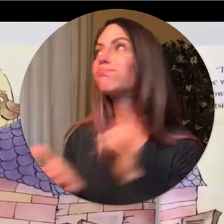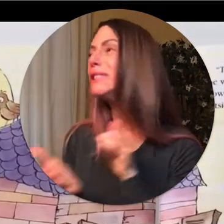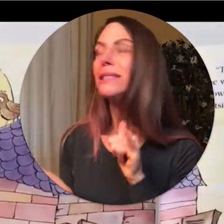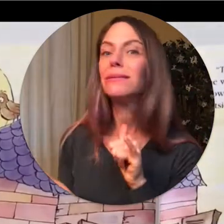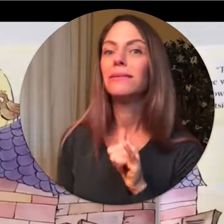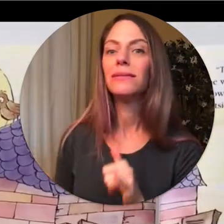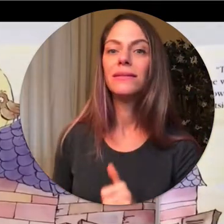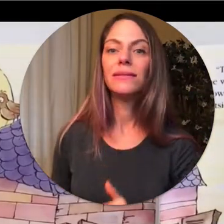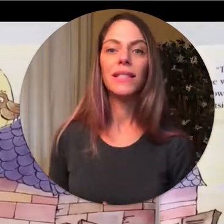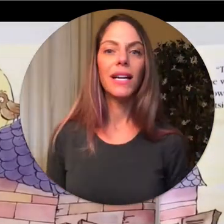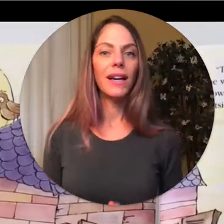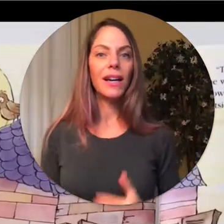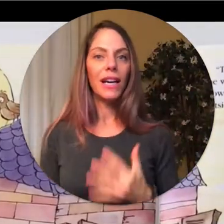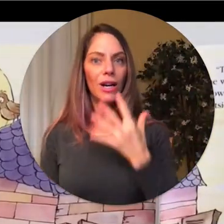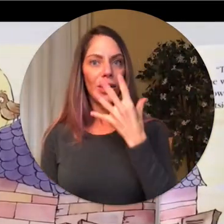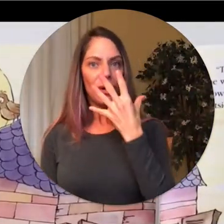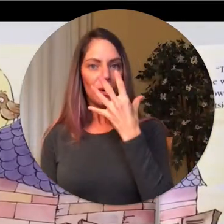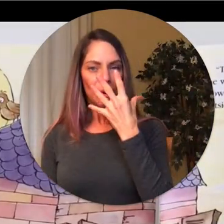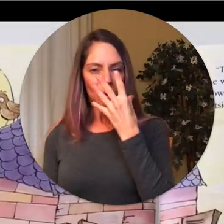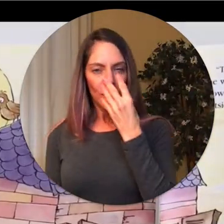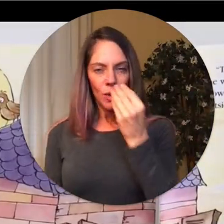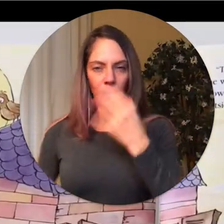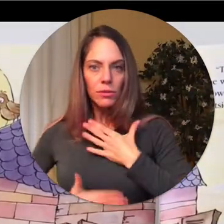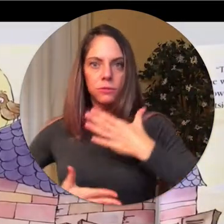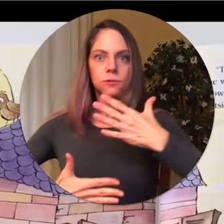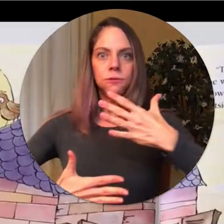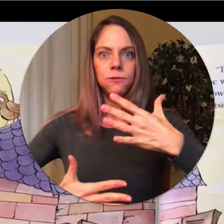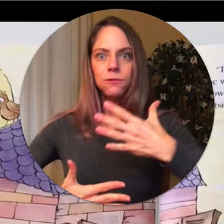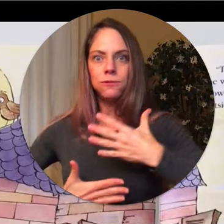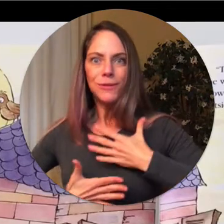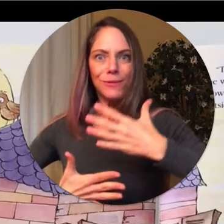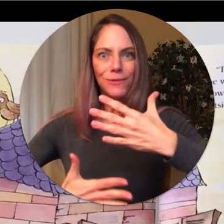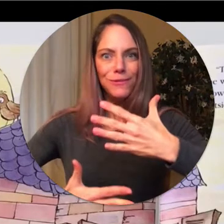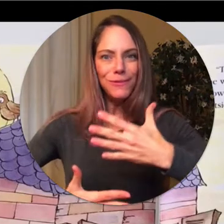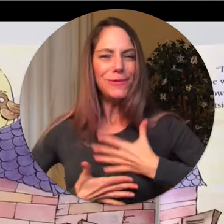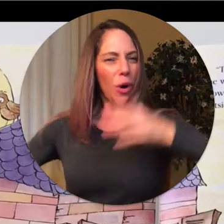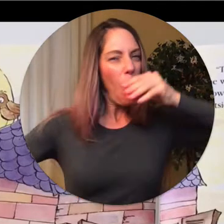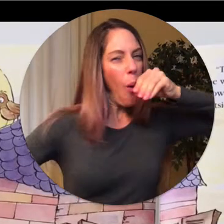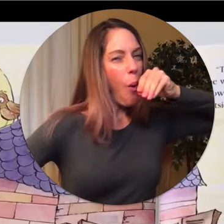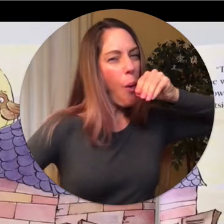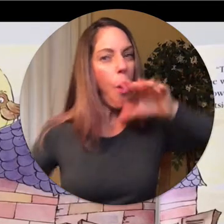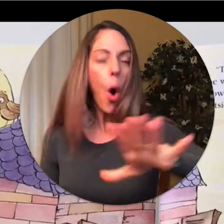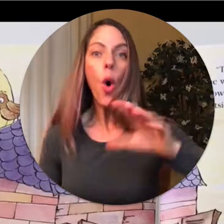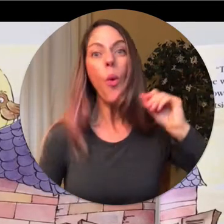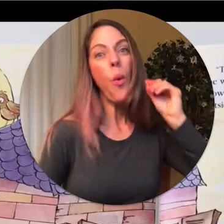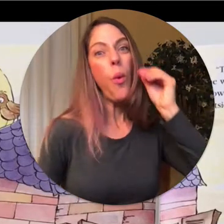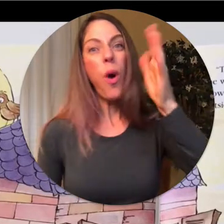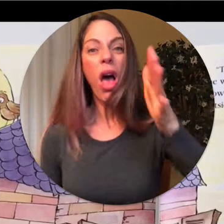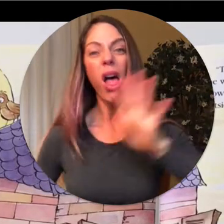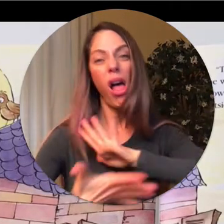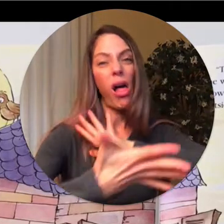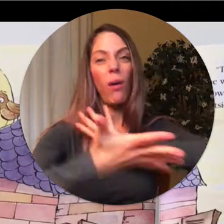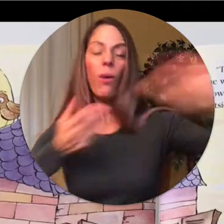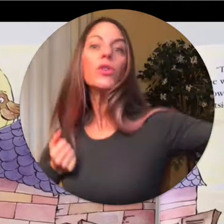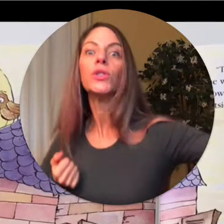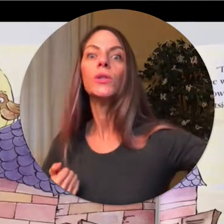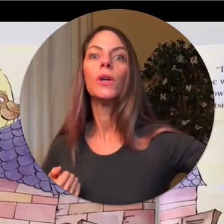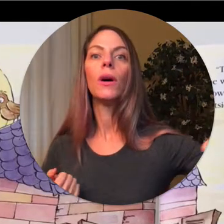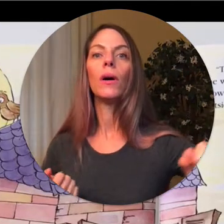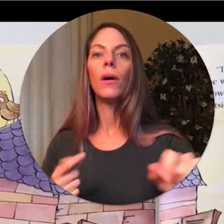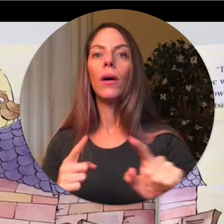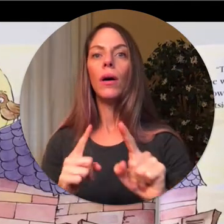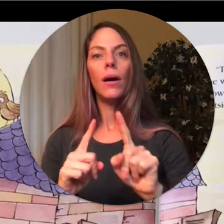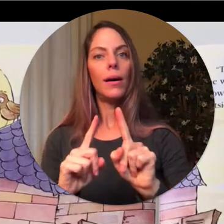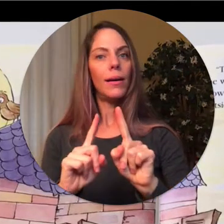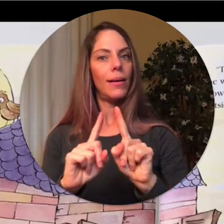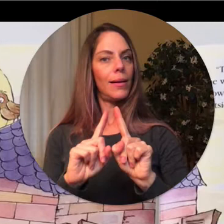"Then I'll huff, and I'll puff, and I'll blow your house in," shouted the wolf. But even with a stupendous